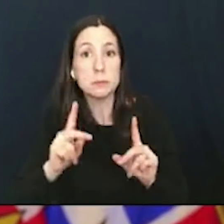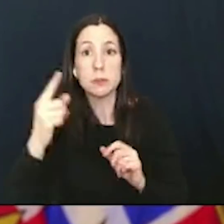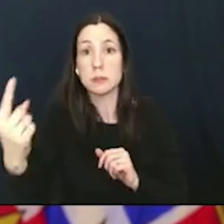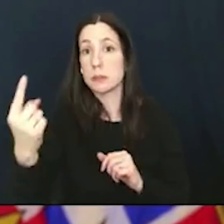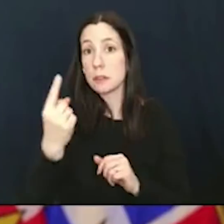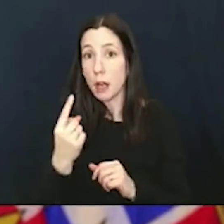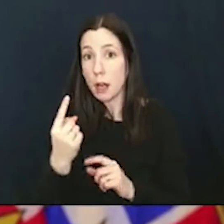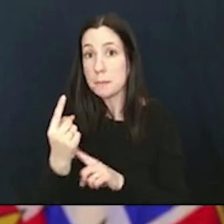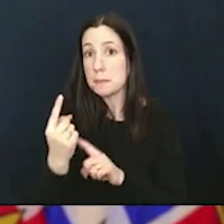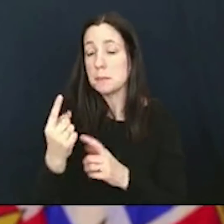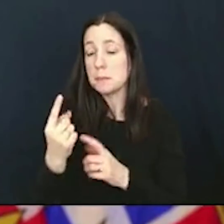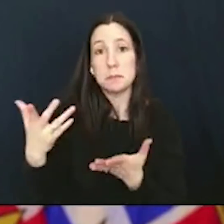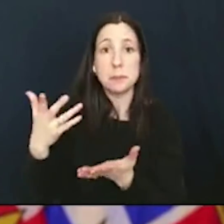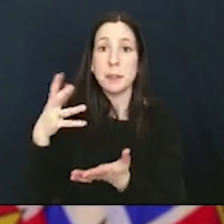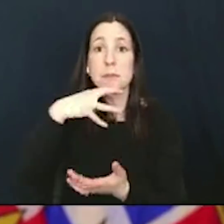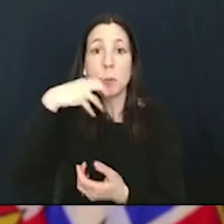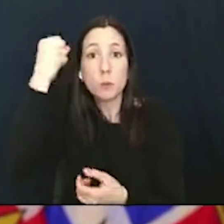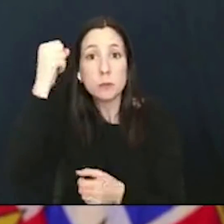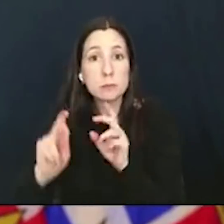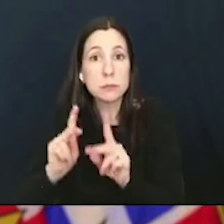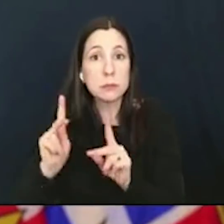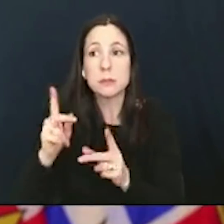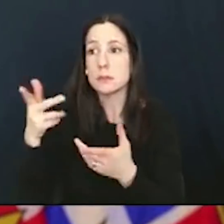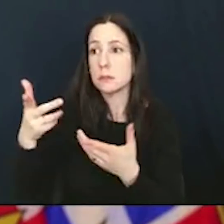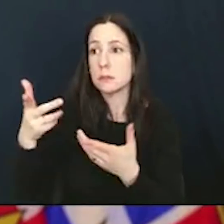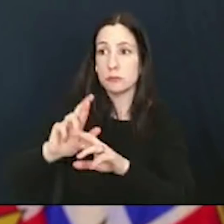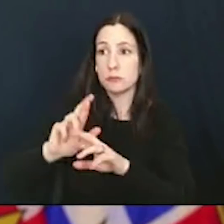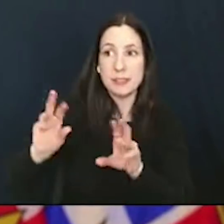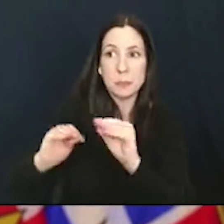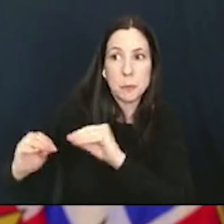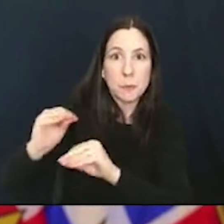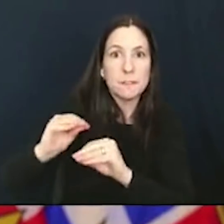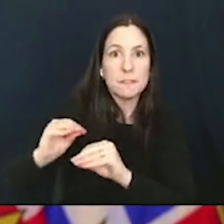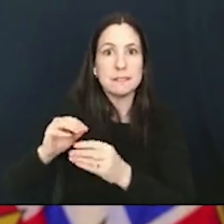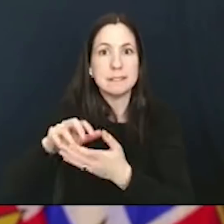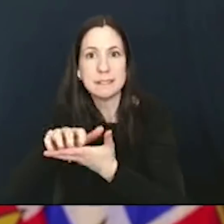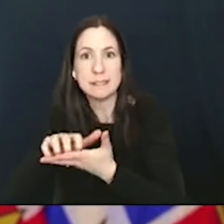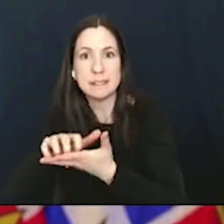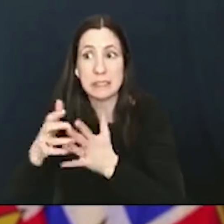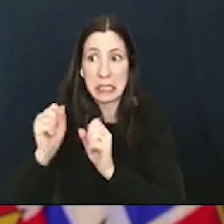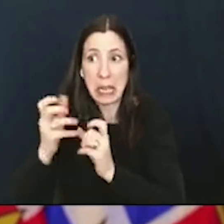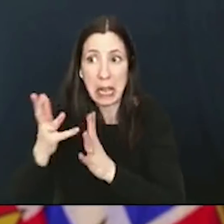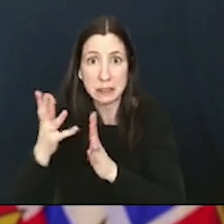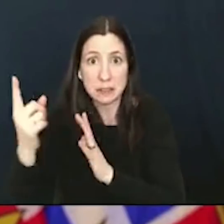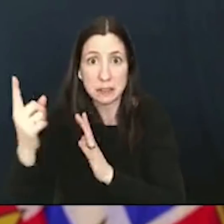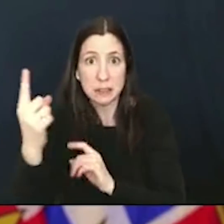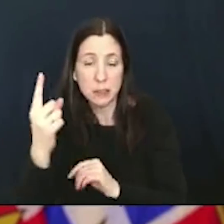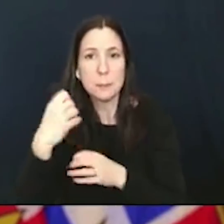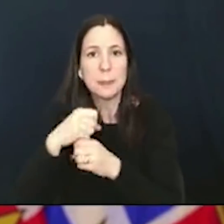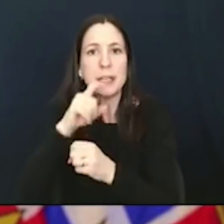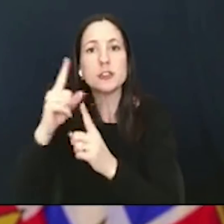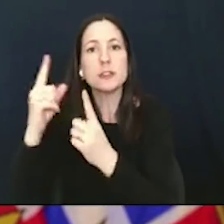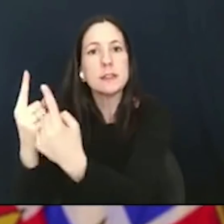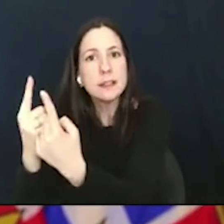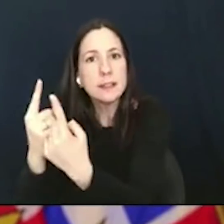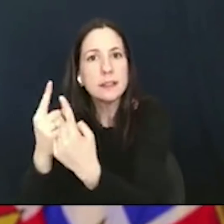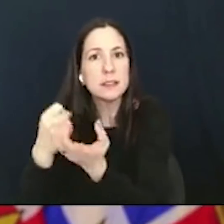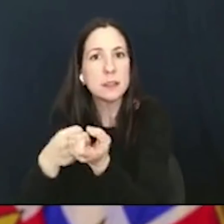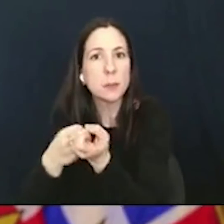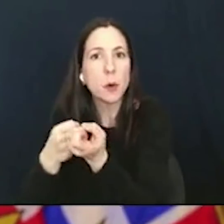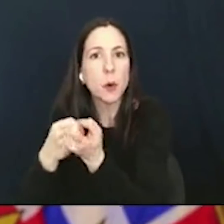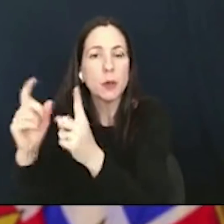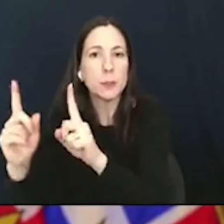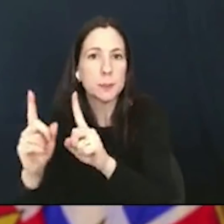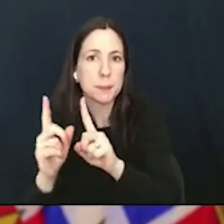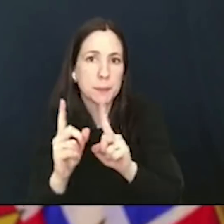older people coming into clinics, having somebody to make sure that the experience, they're able to support them going through